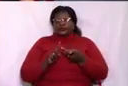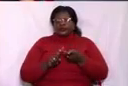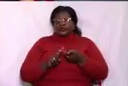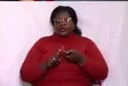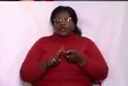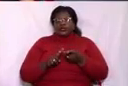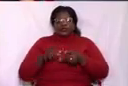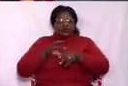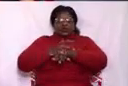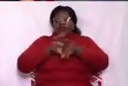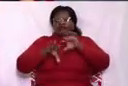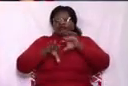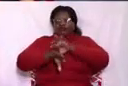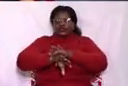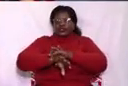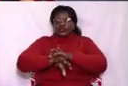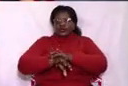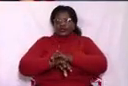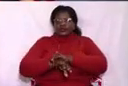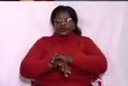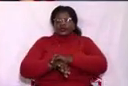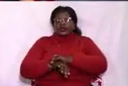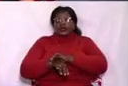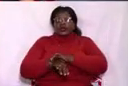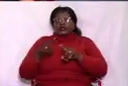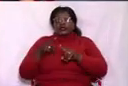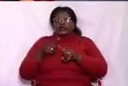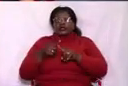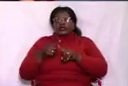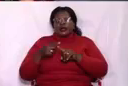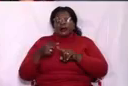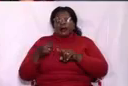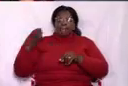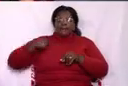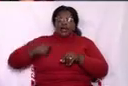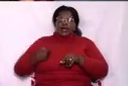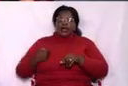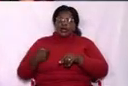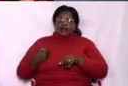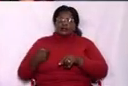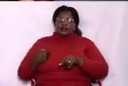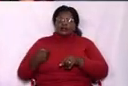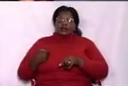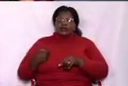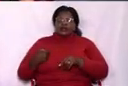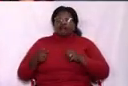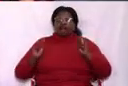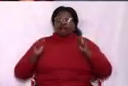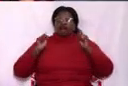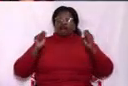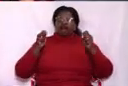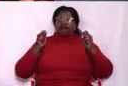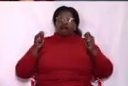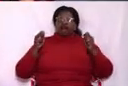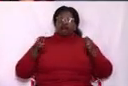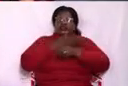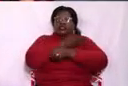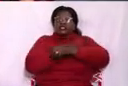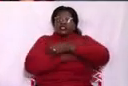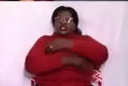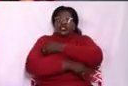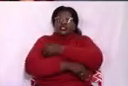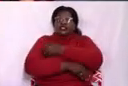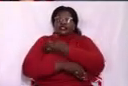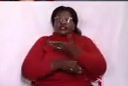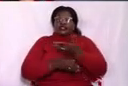Jerseys, and corporate items like conference bags, campaign T-shirts. So if,